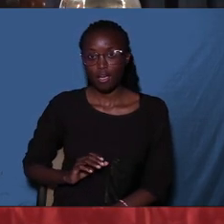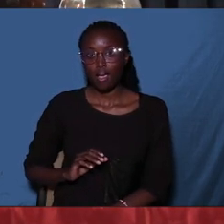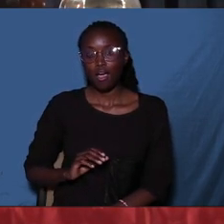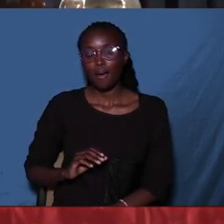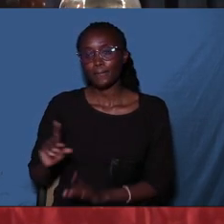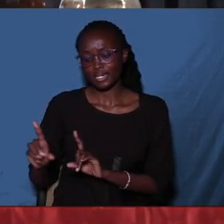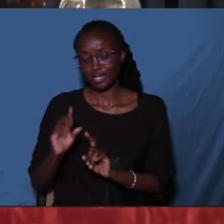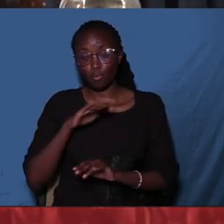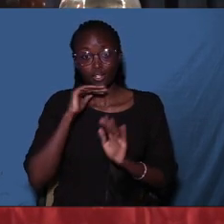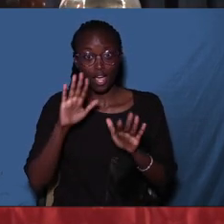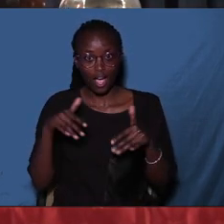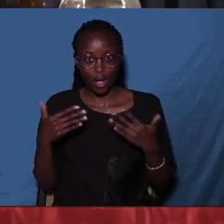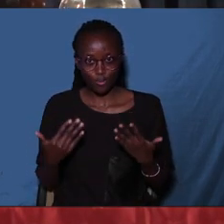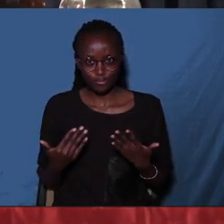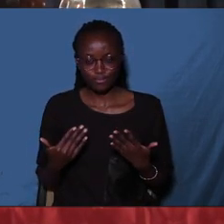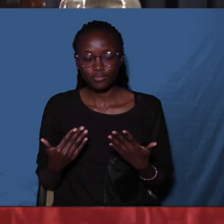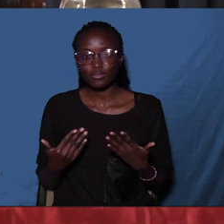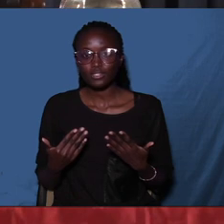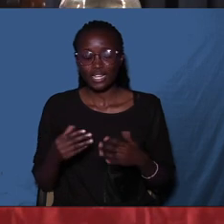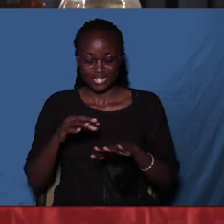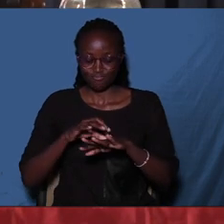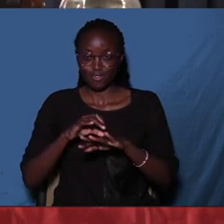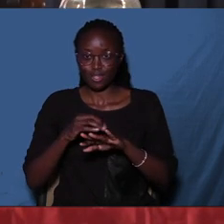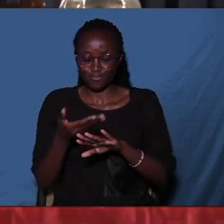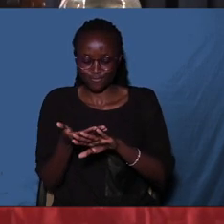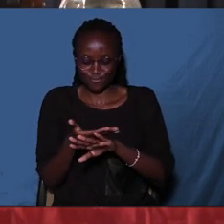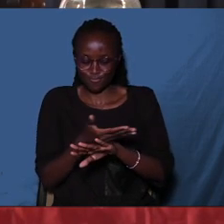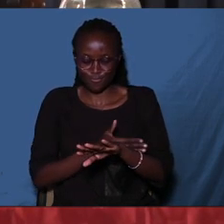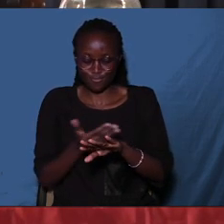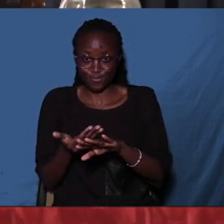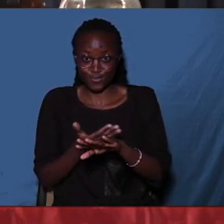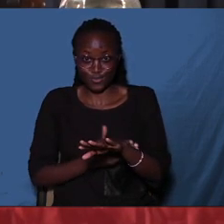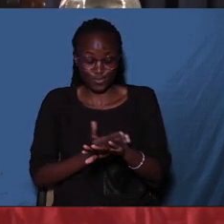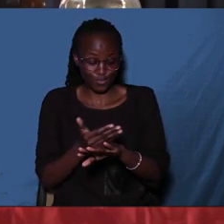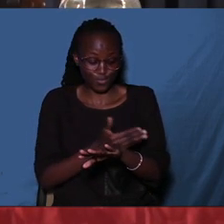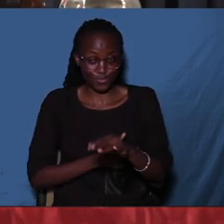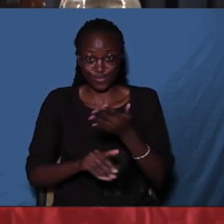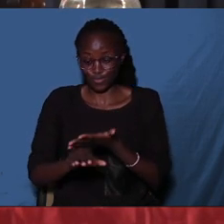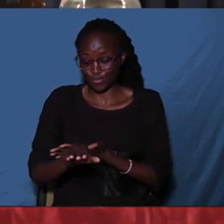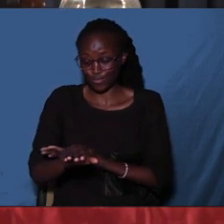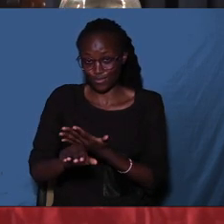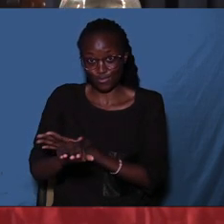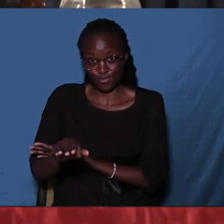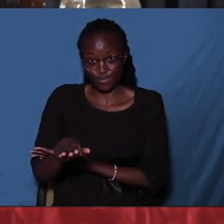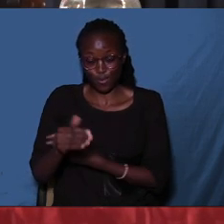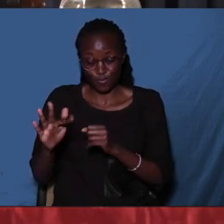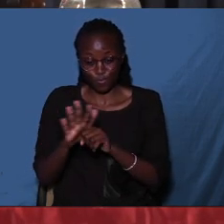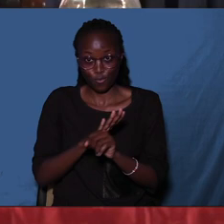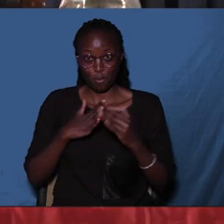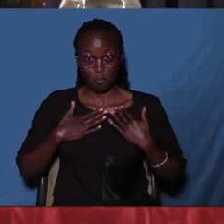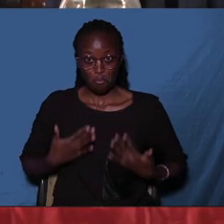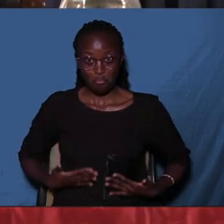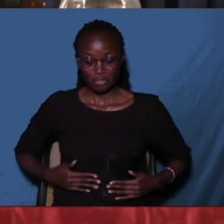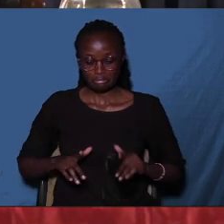skinned alive into stripes, then pulled off, leaving his body open and bleeding for a long time. And then finally